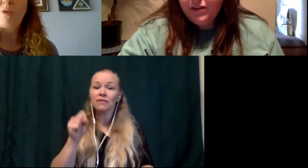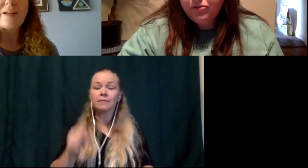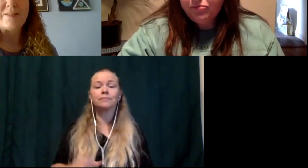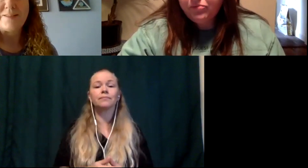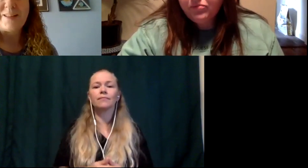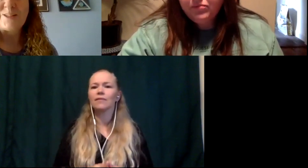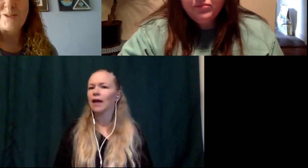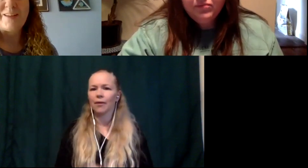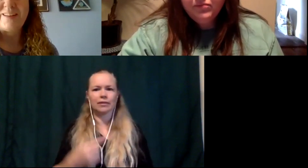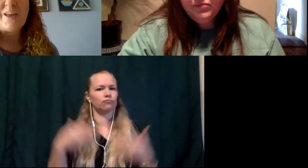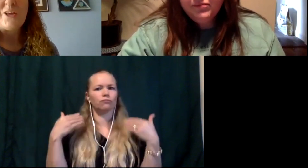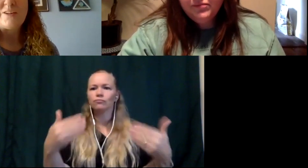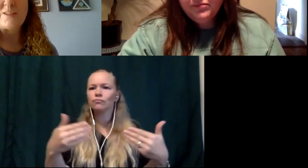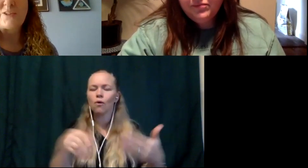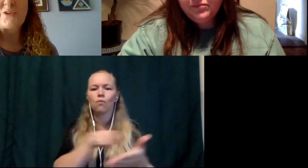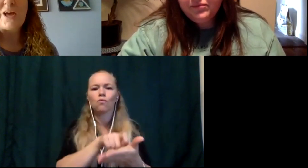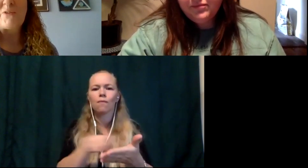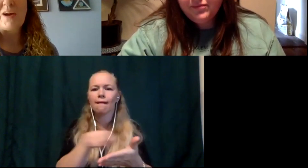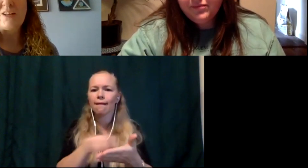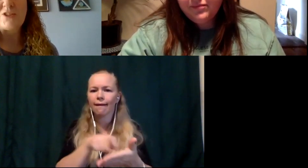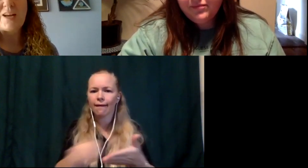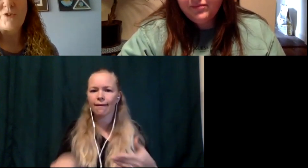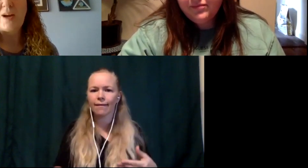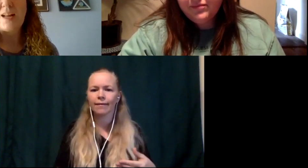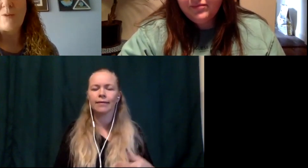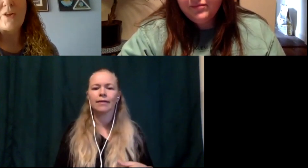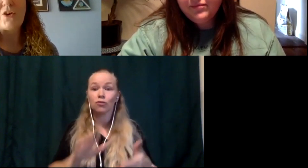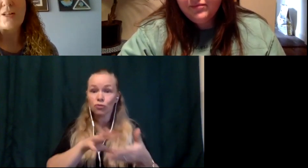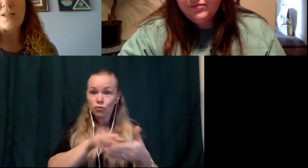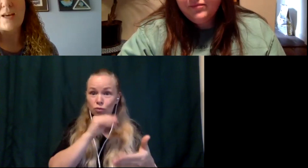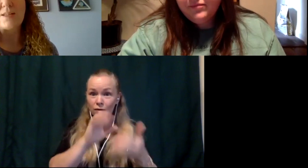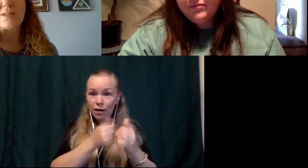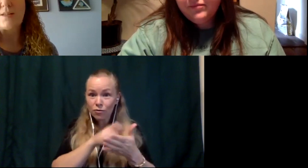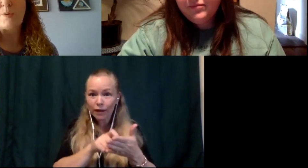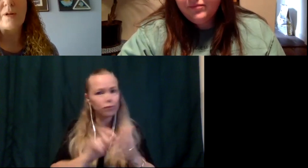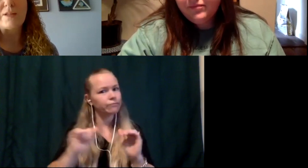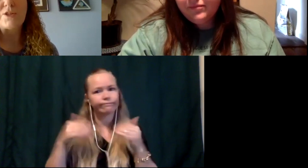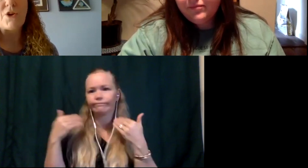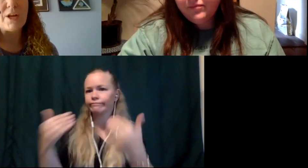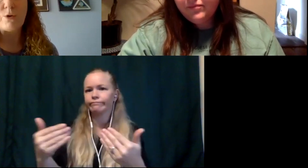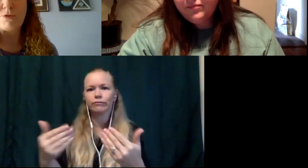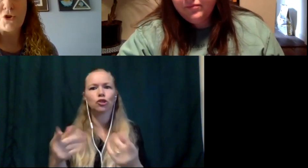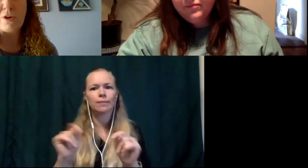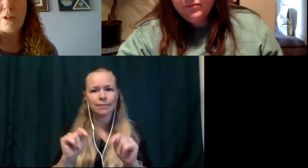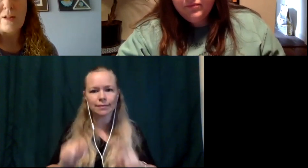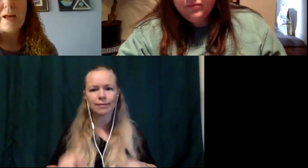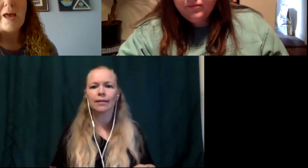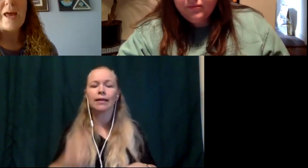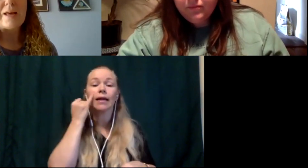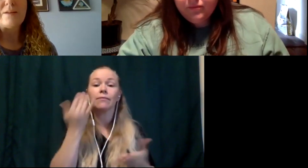Just write. It's to learn how to write, you just have to write. And whether it's as simple as starting your own